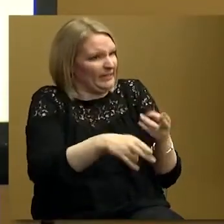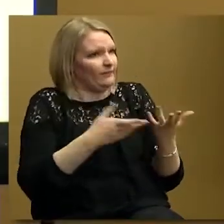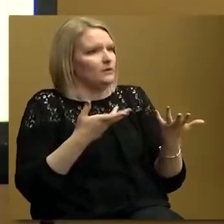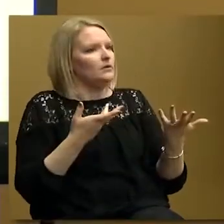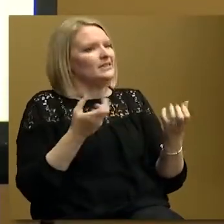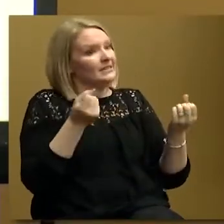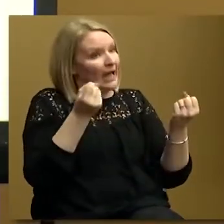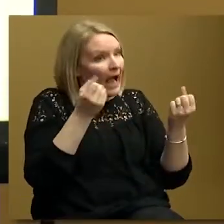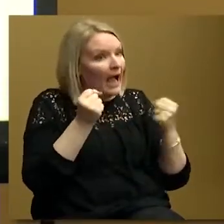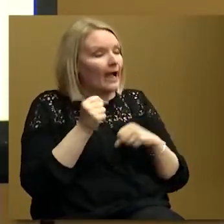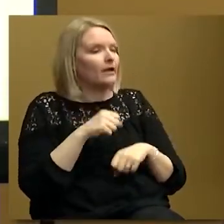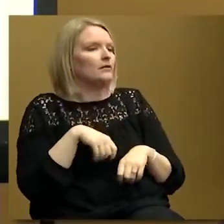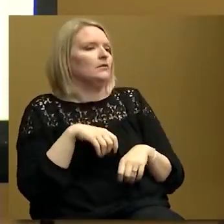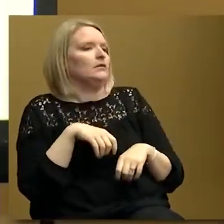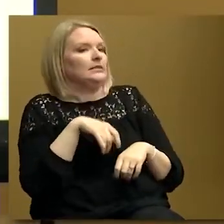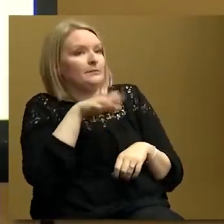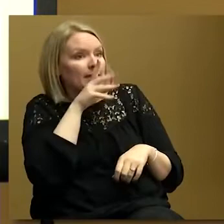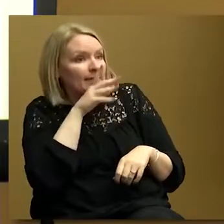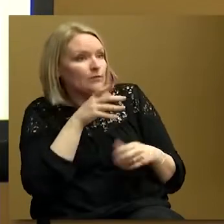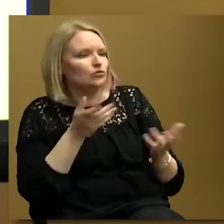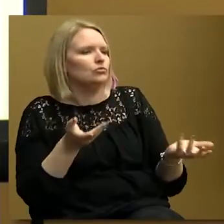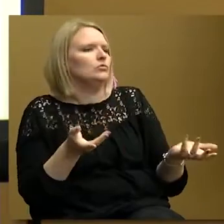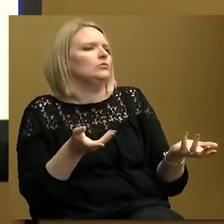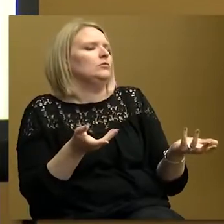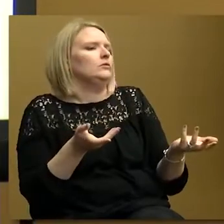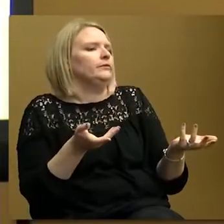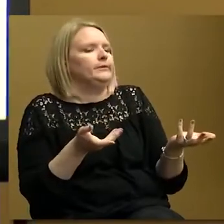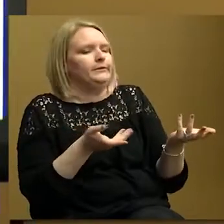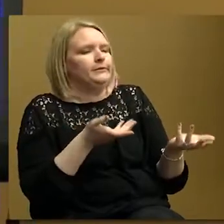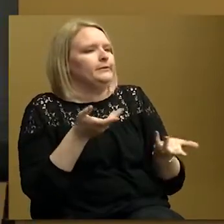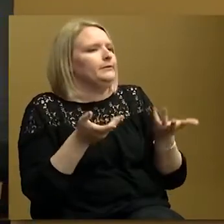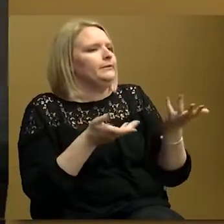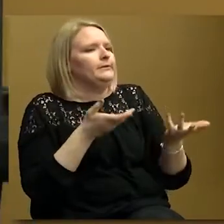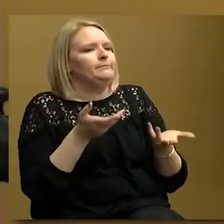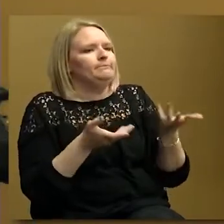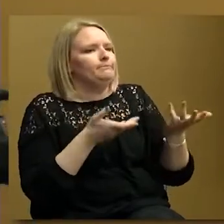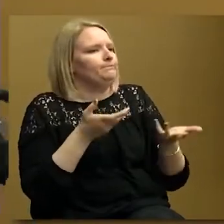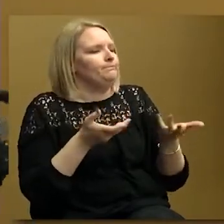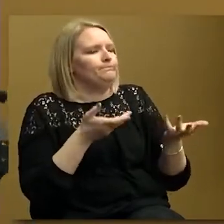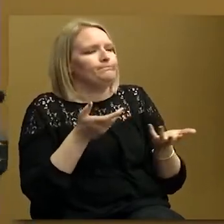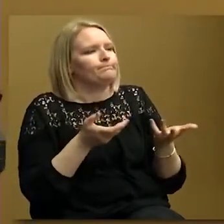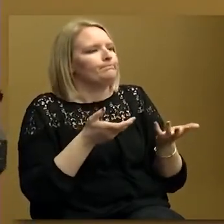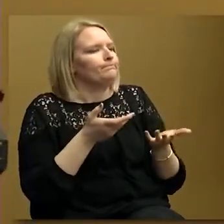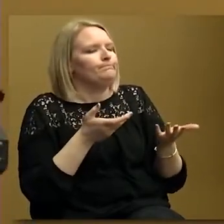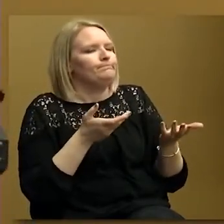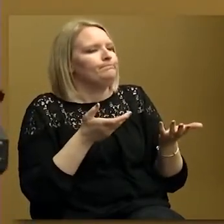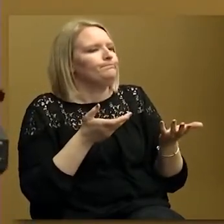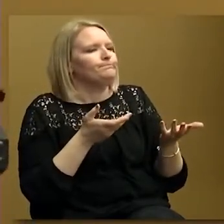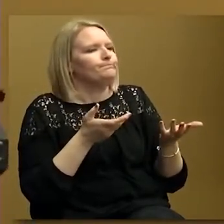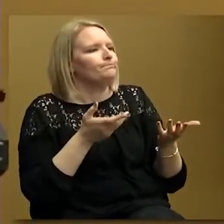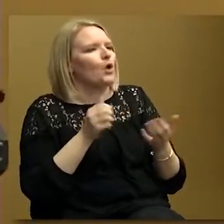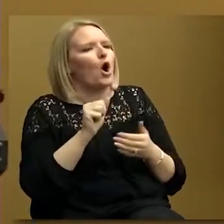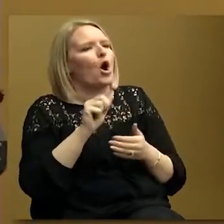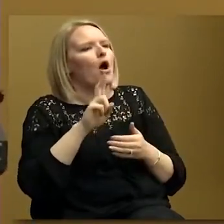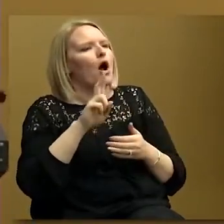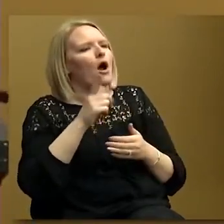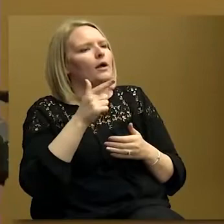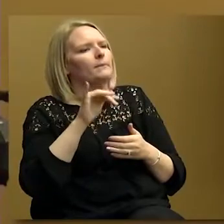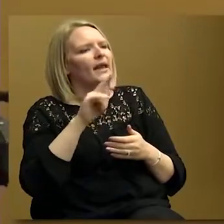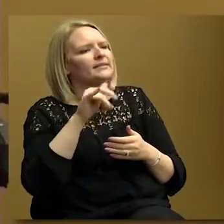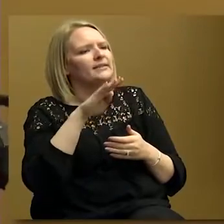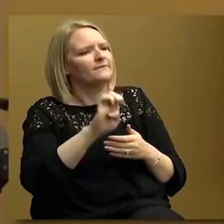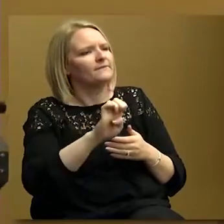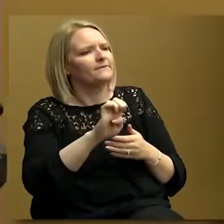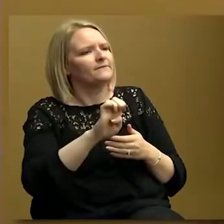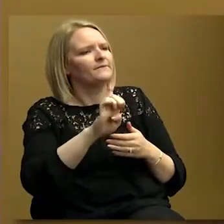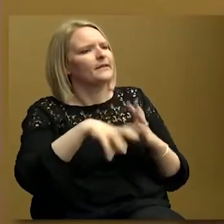through sign, whether it's through speech, whether it's through some kind of augmentative device or